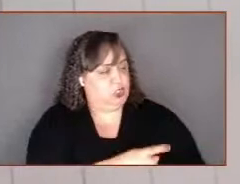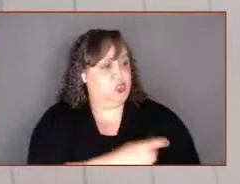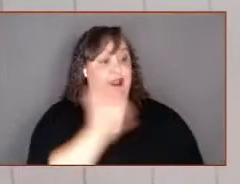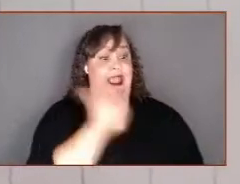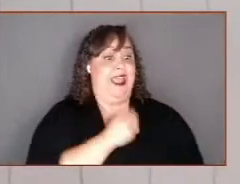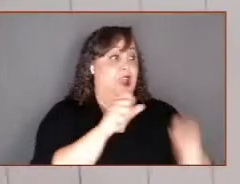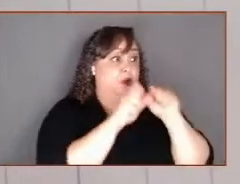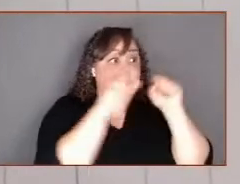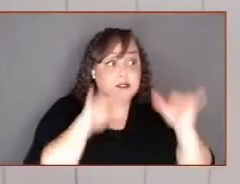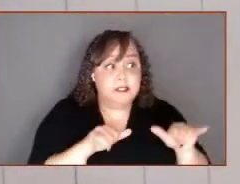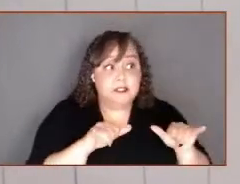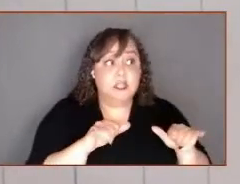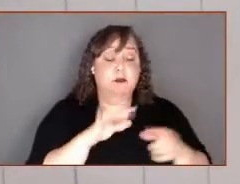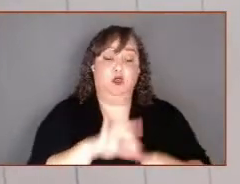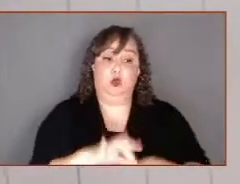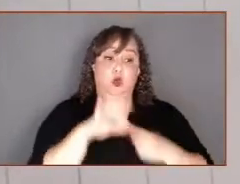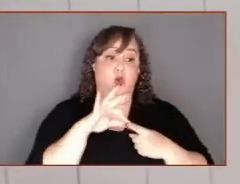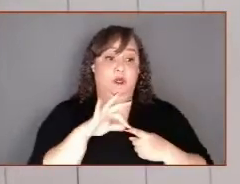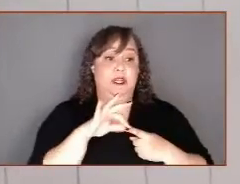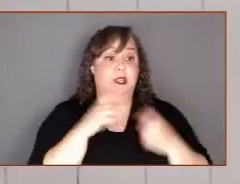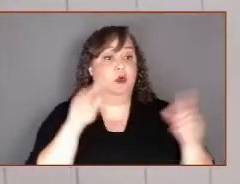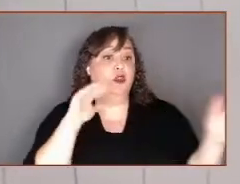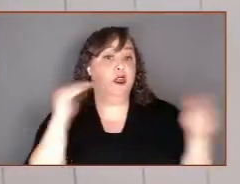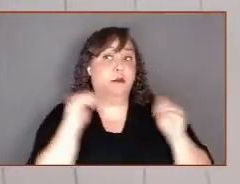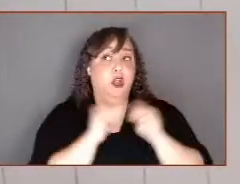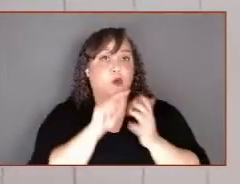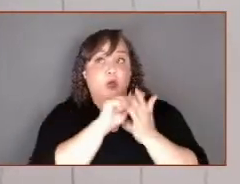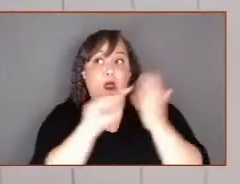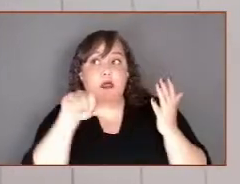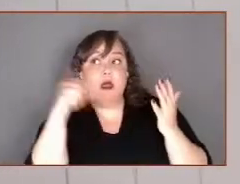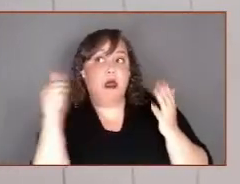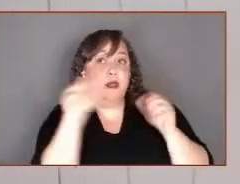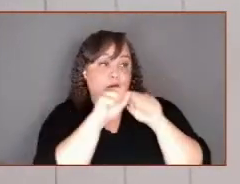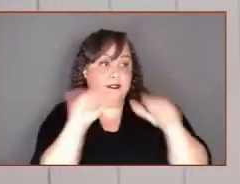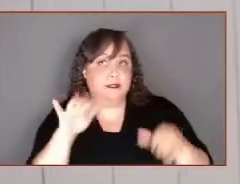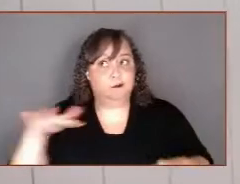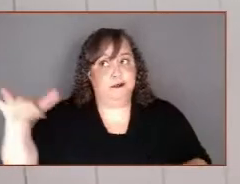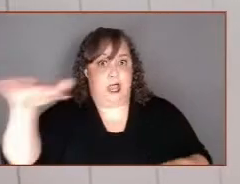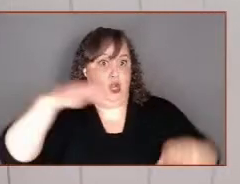actually pretty unique when you compare it to the rest of the systems around here. We're the